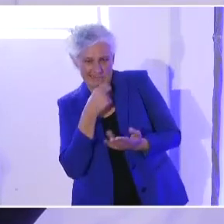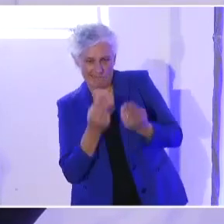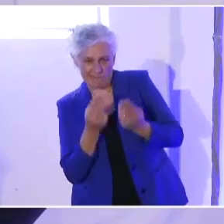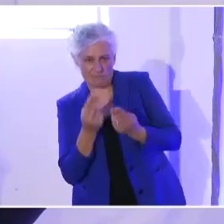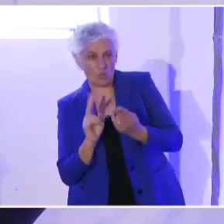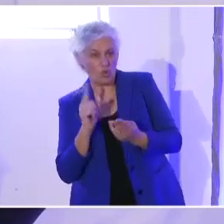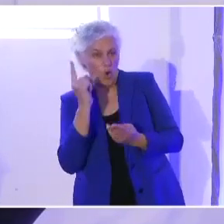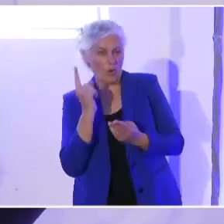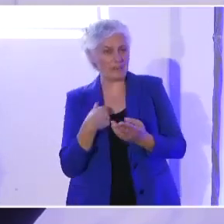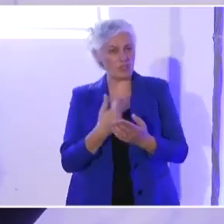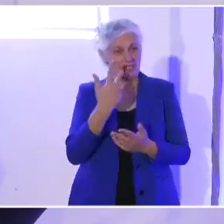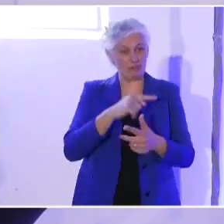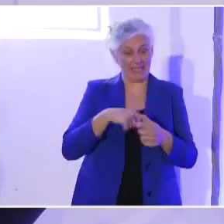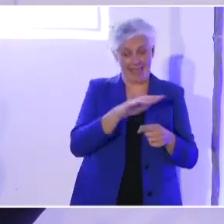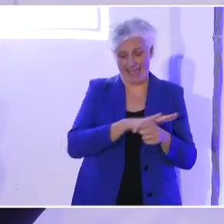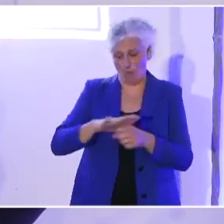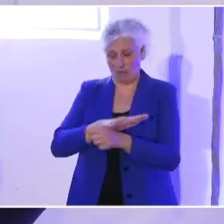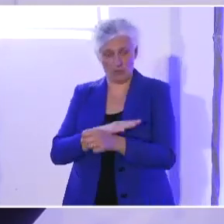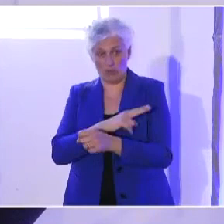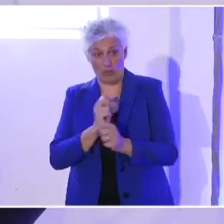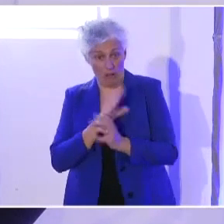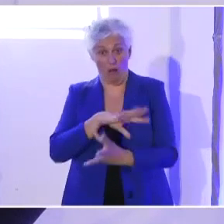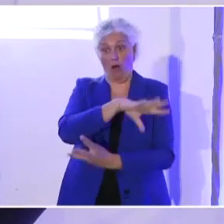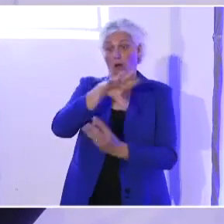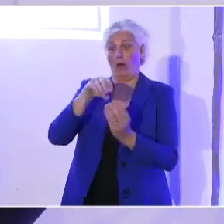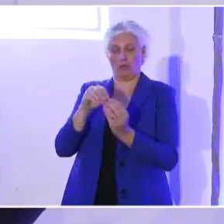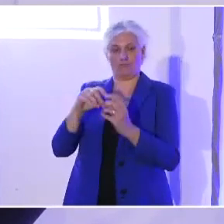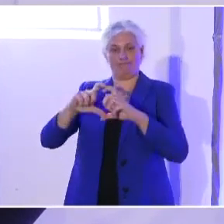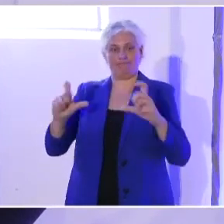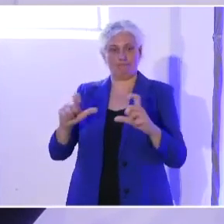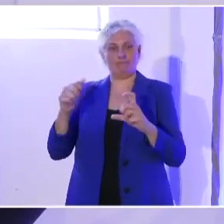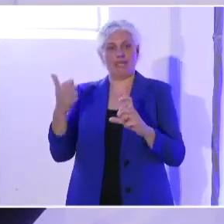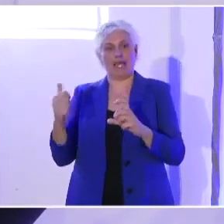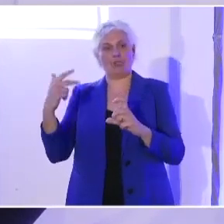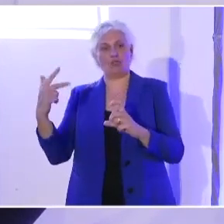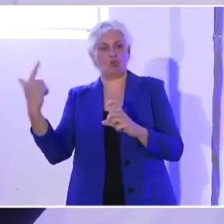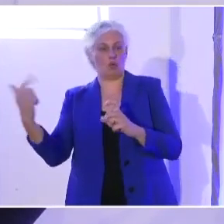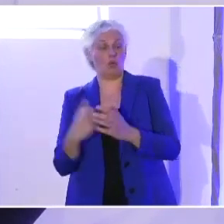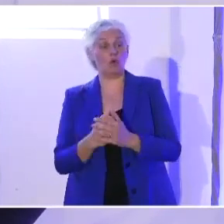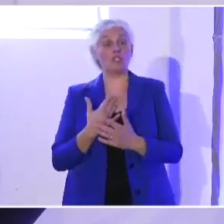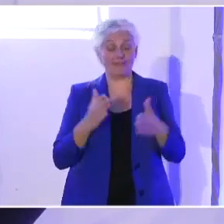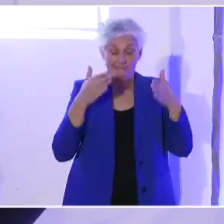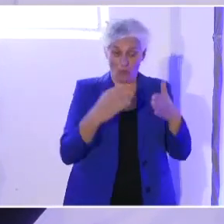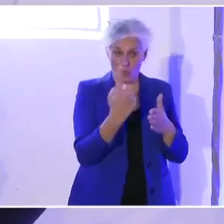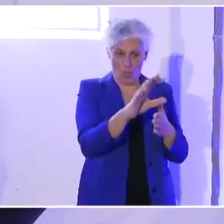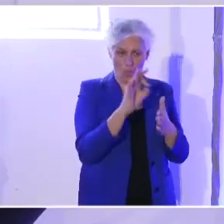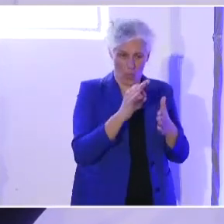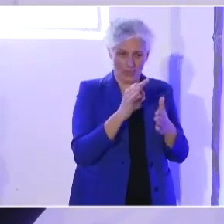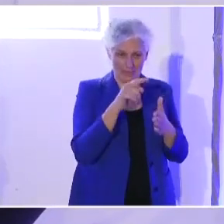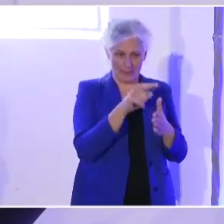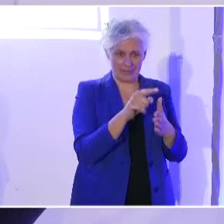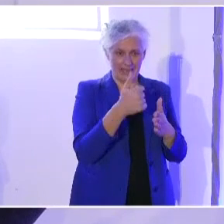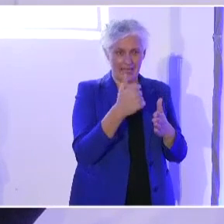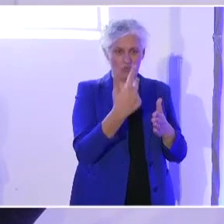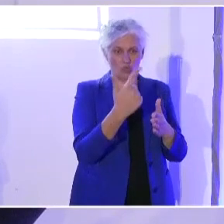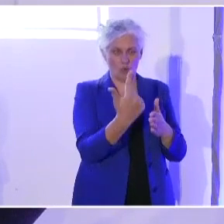you only look at three factors. You don't look at all the factors under Article 83.2. You only look at 83.2 A,